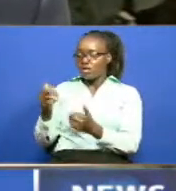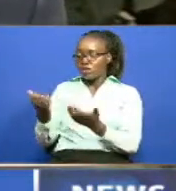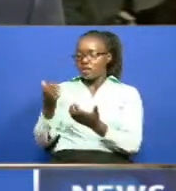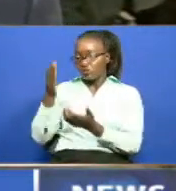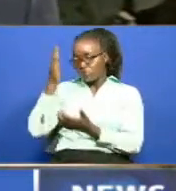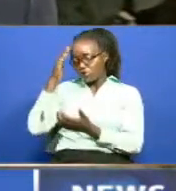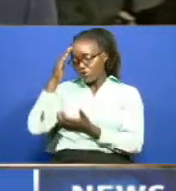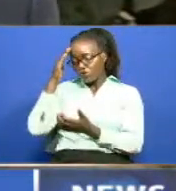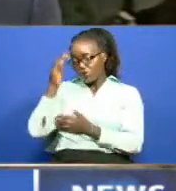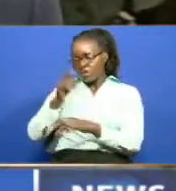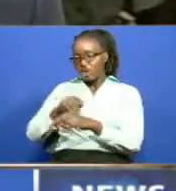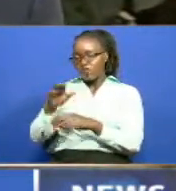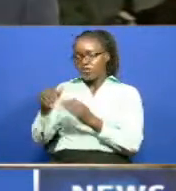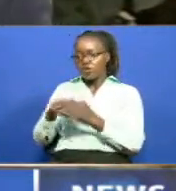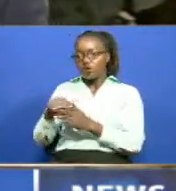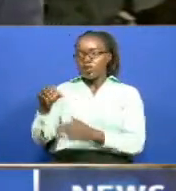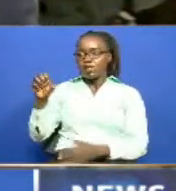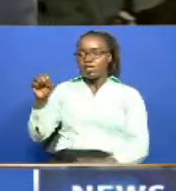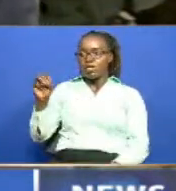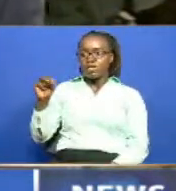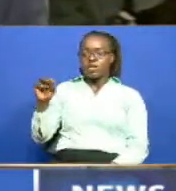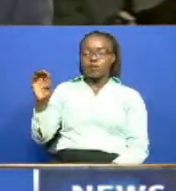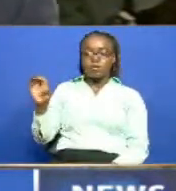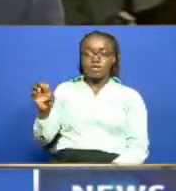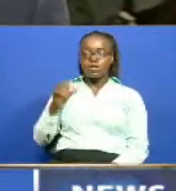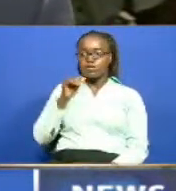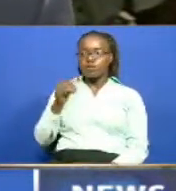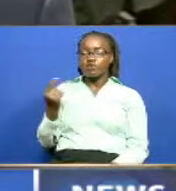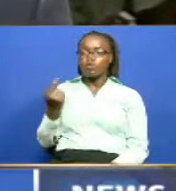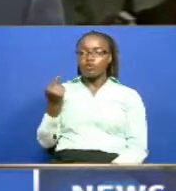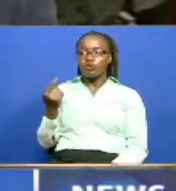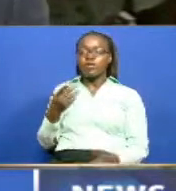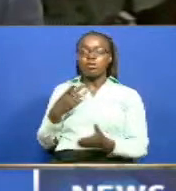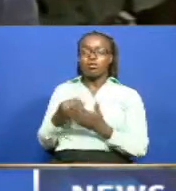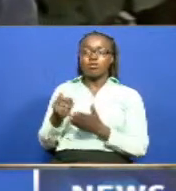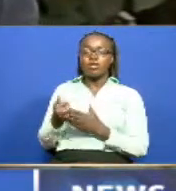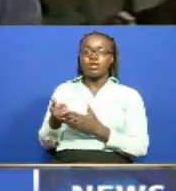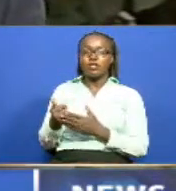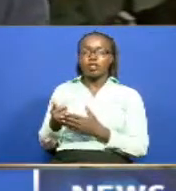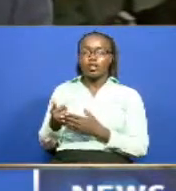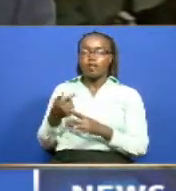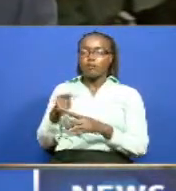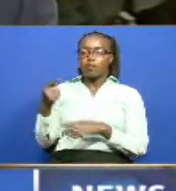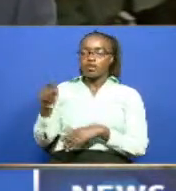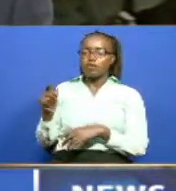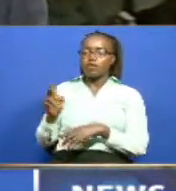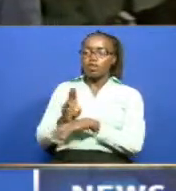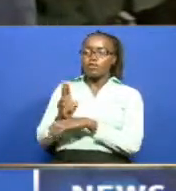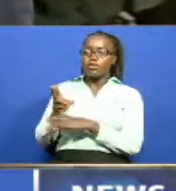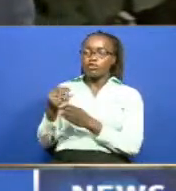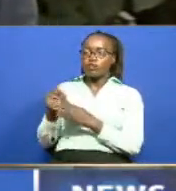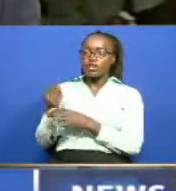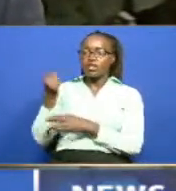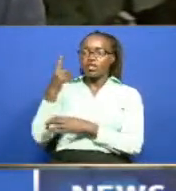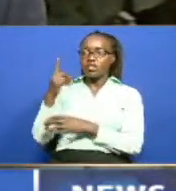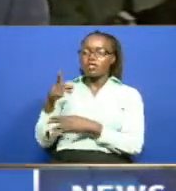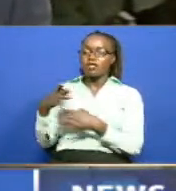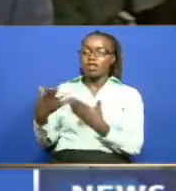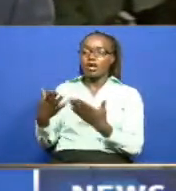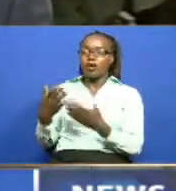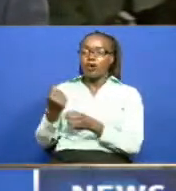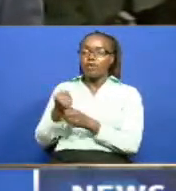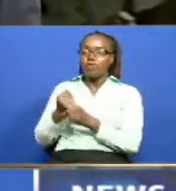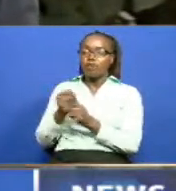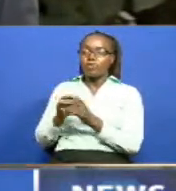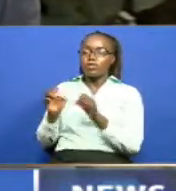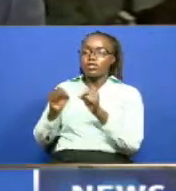a lot of the time for SMEs, it's not just the money, it's also the ability to use the money, to understand how do you bring in systems, how